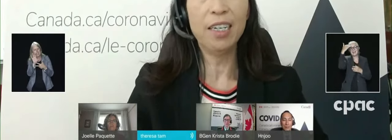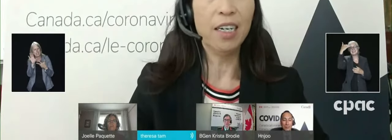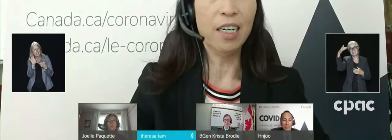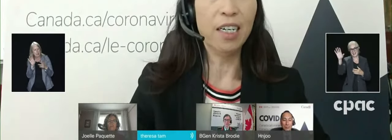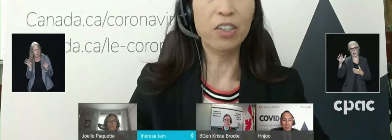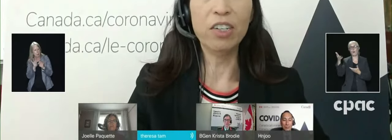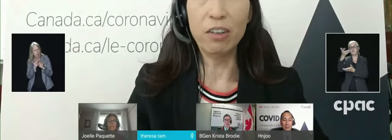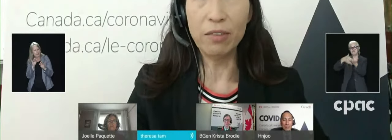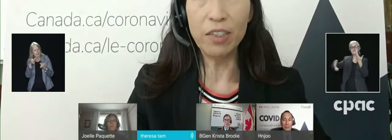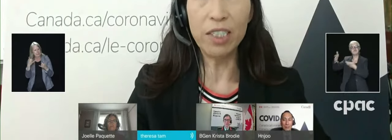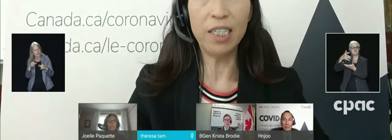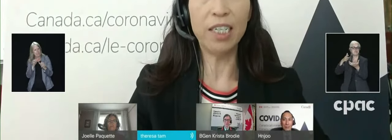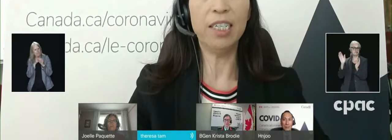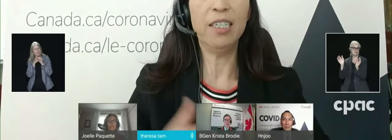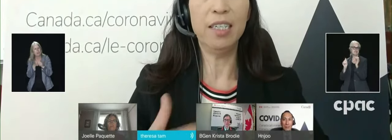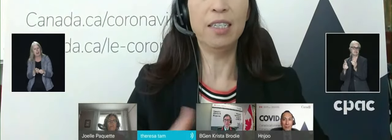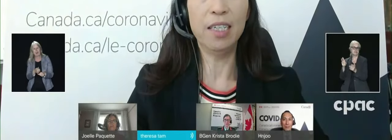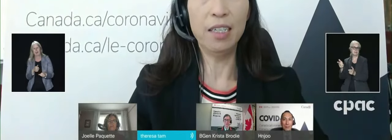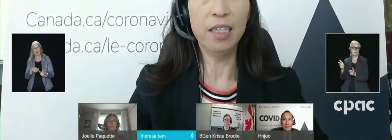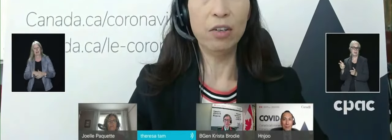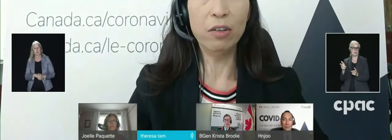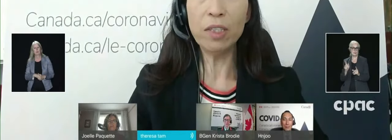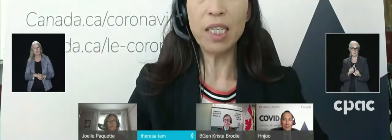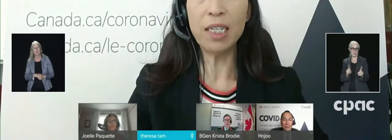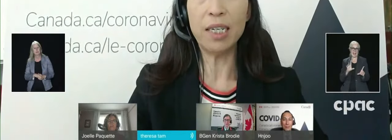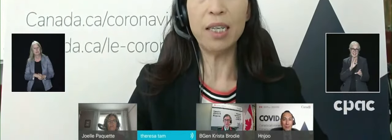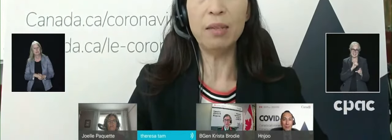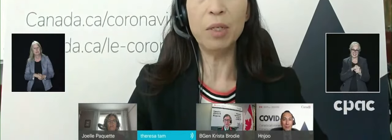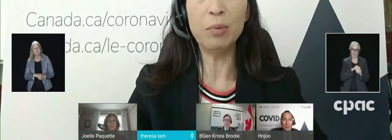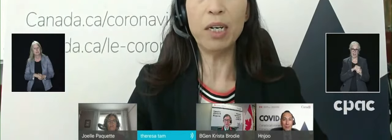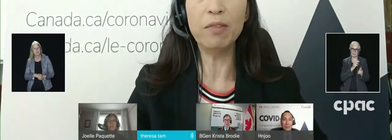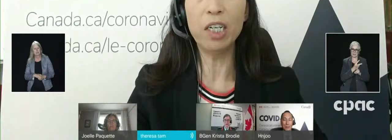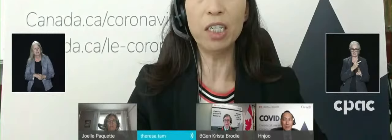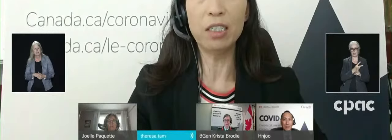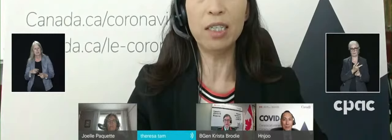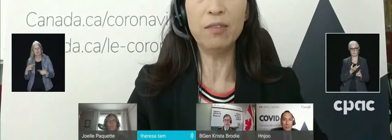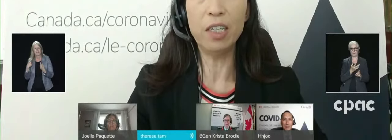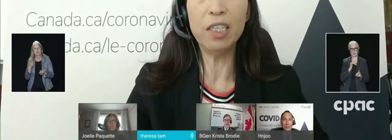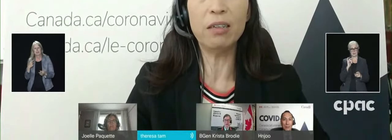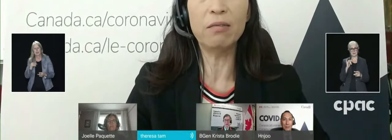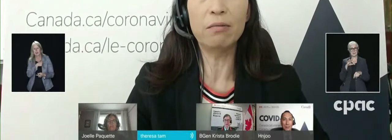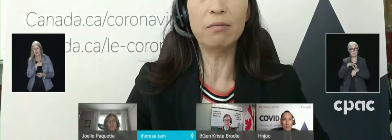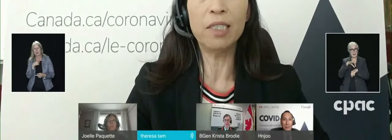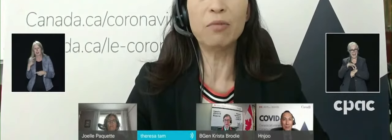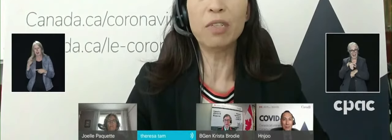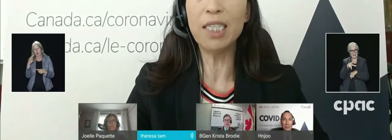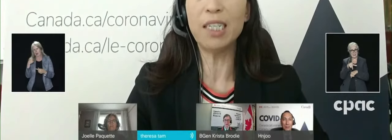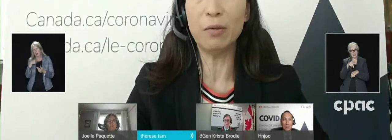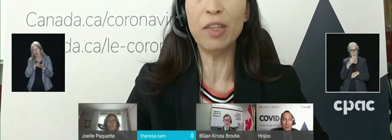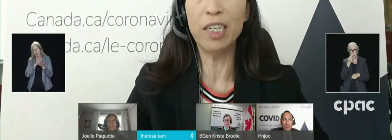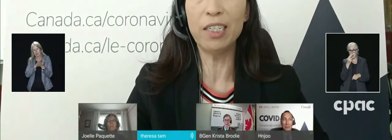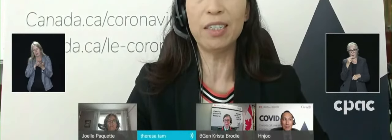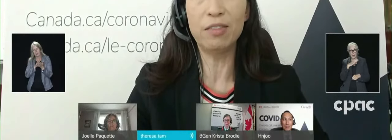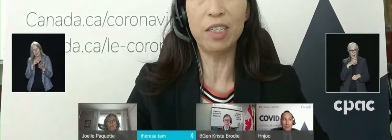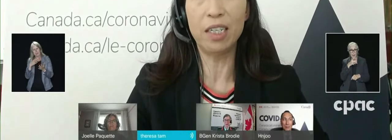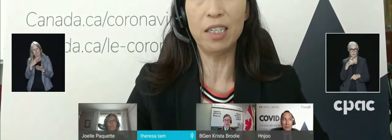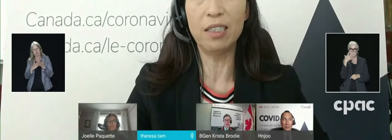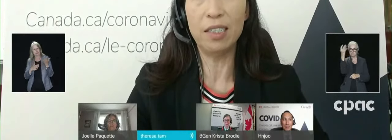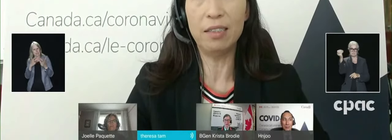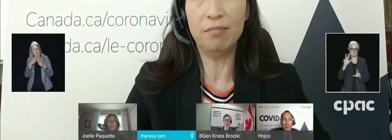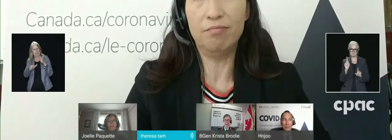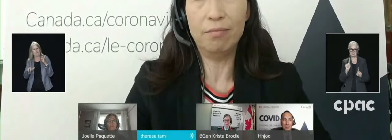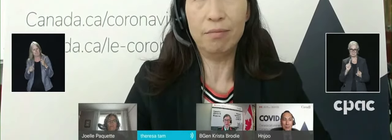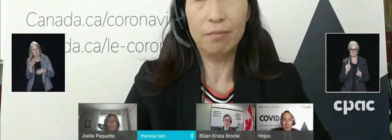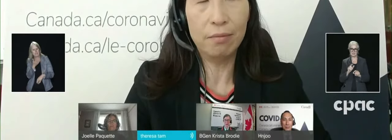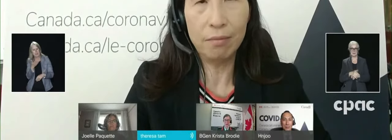applies. Don't go out if you're sick, and all of those things I think people have learned. They've learned some really tough things over the